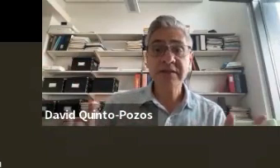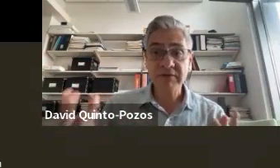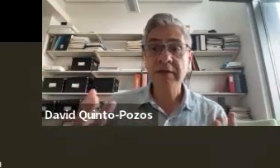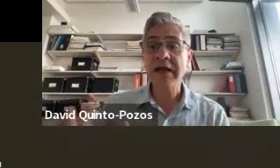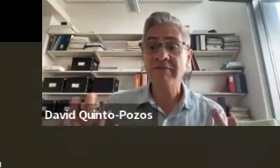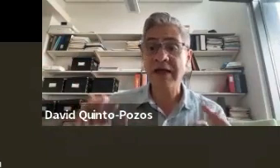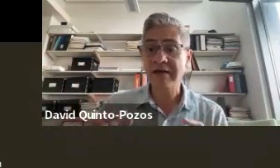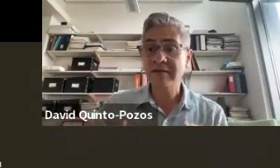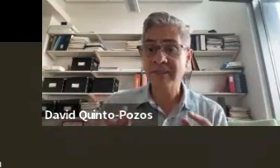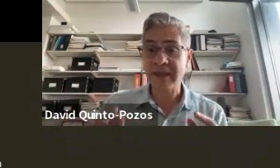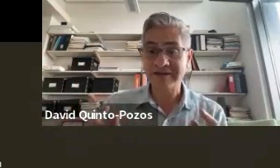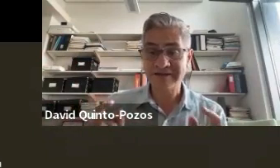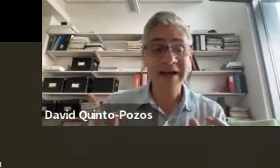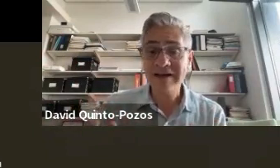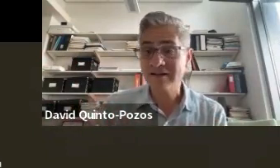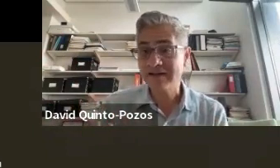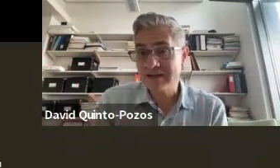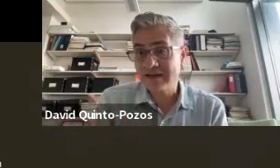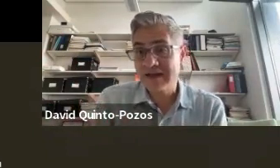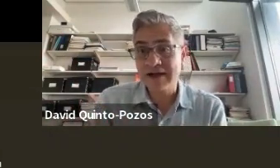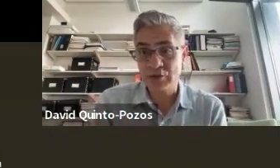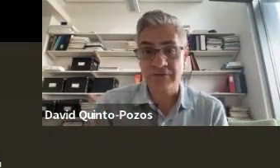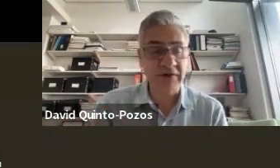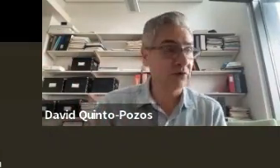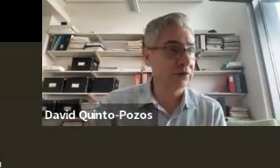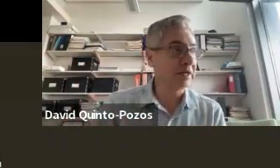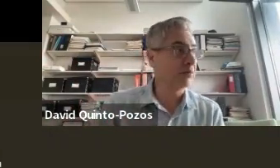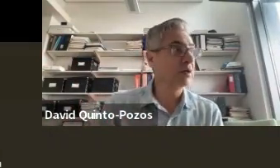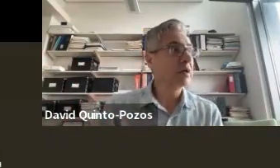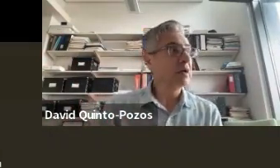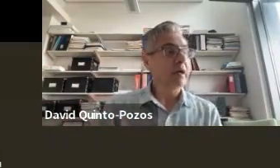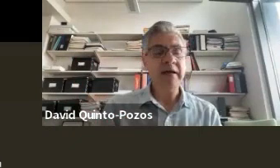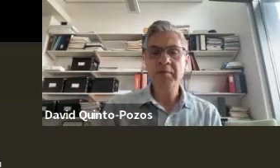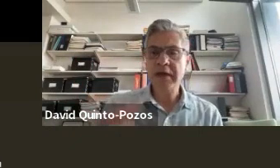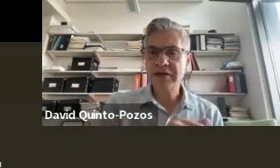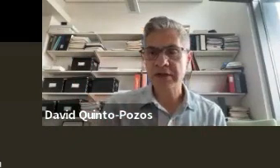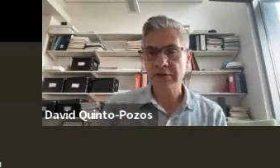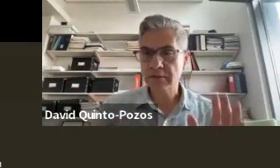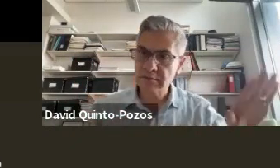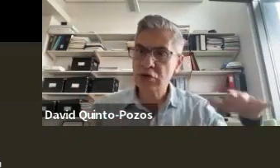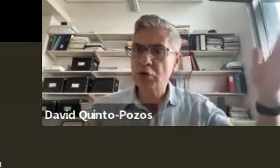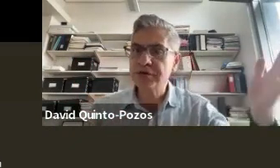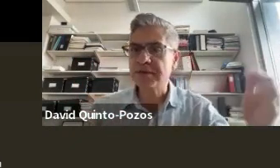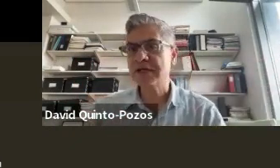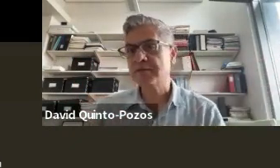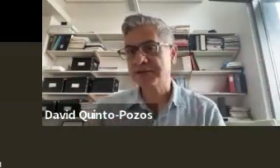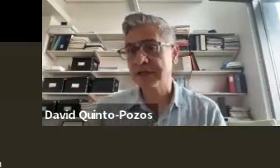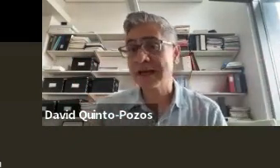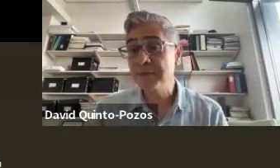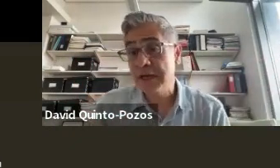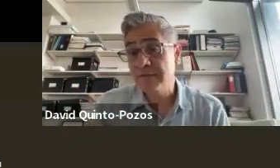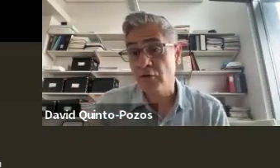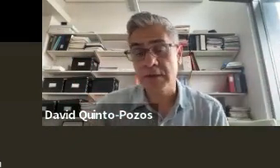but definitely have that title in the actual figure or the table. And I'm going to actually show you some examples